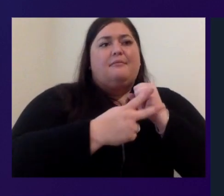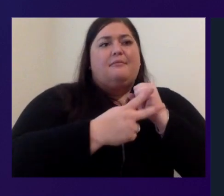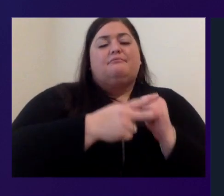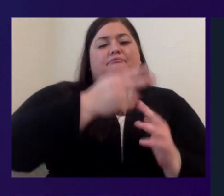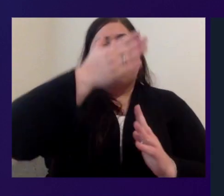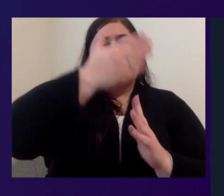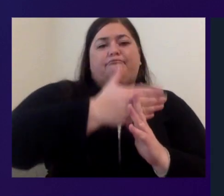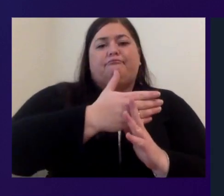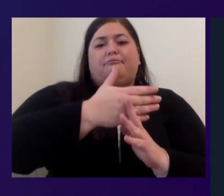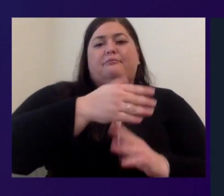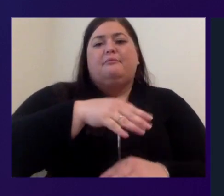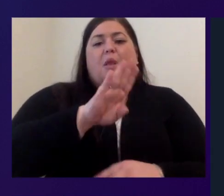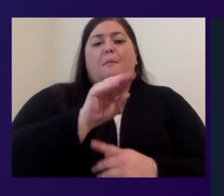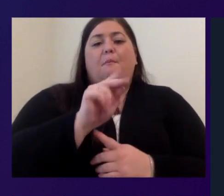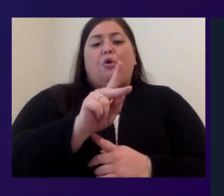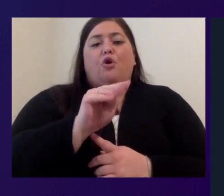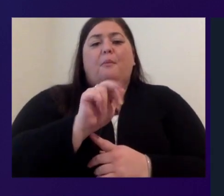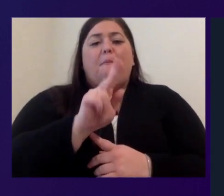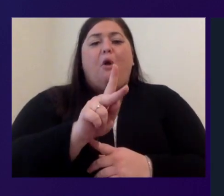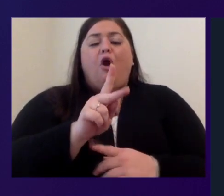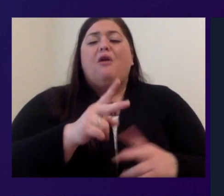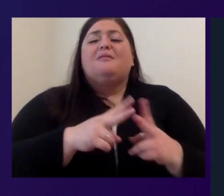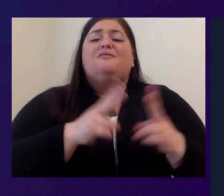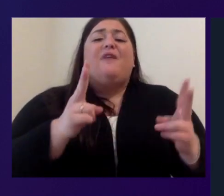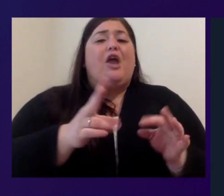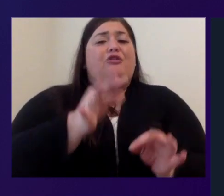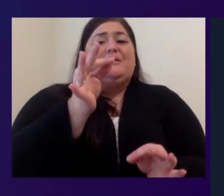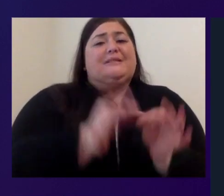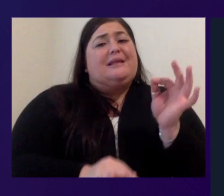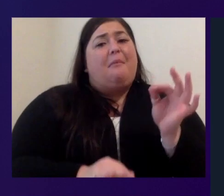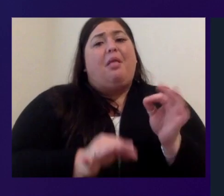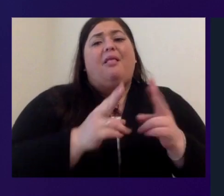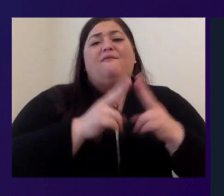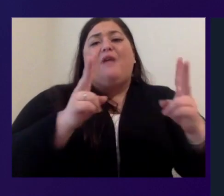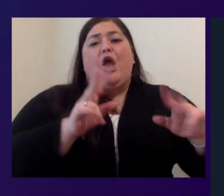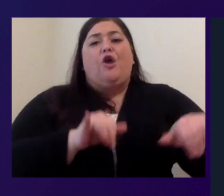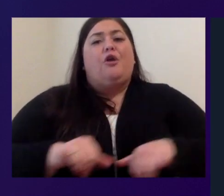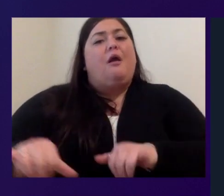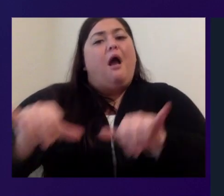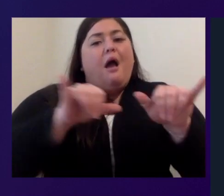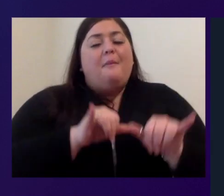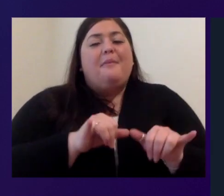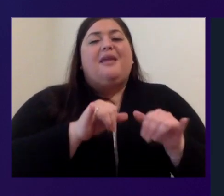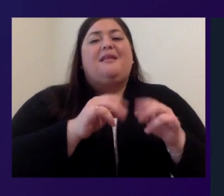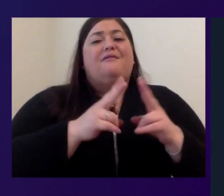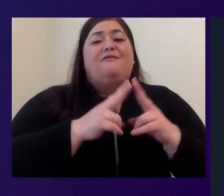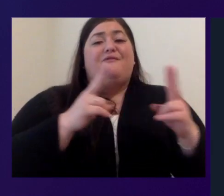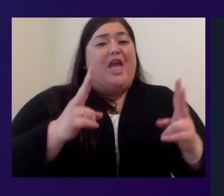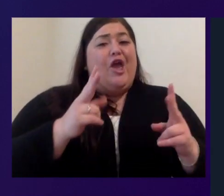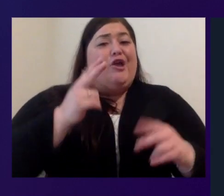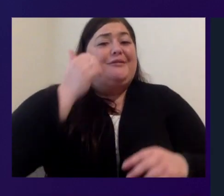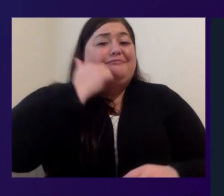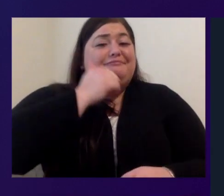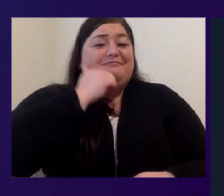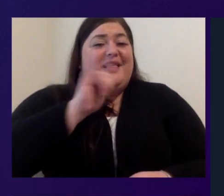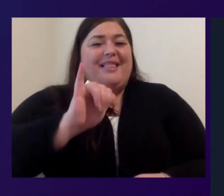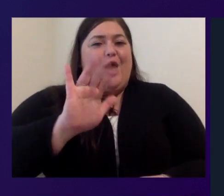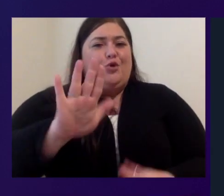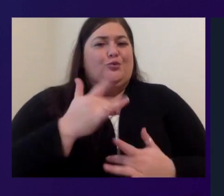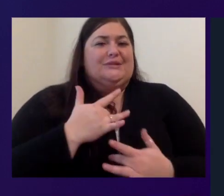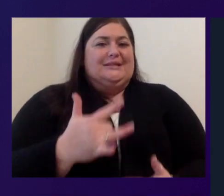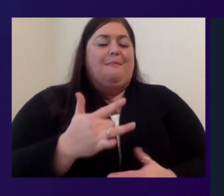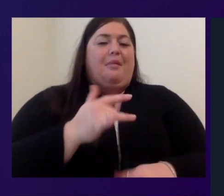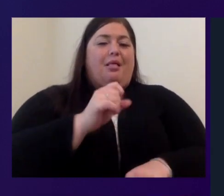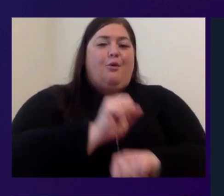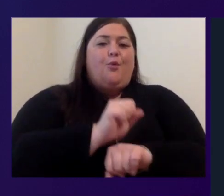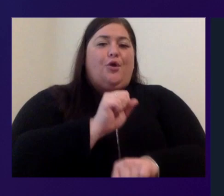users. It's very simple, it's very common and very much in line with your typical workflows. Yeah, I see the browser in browser,